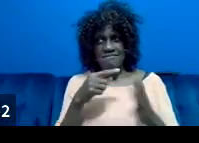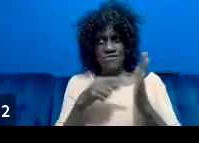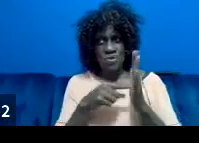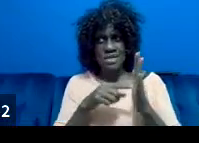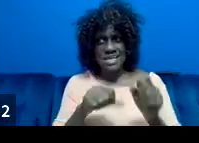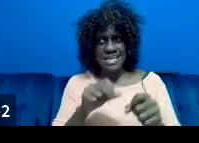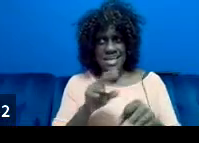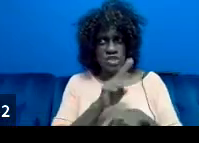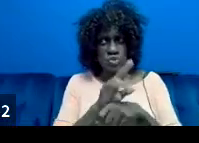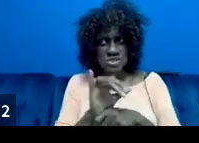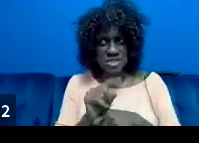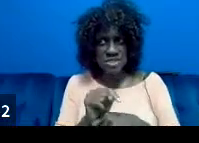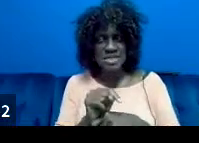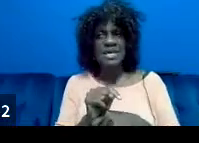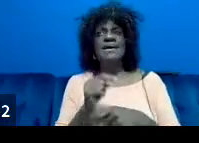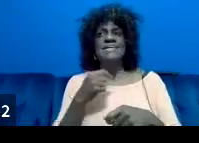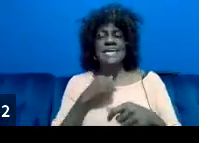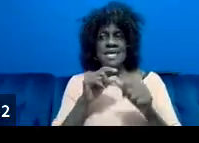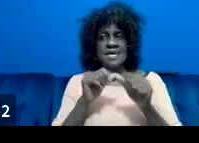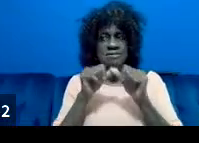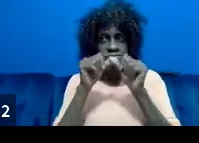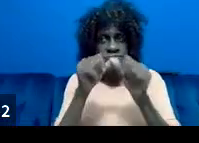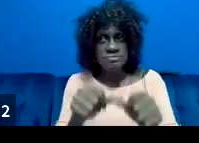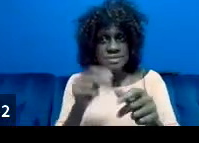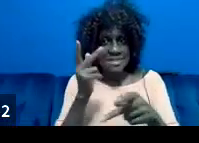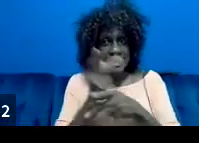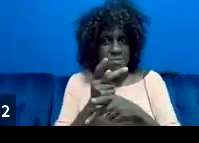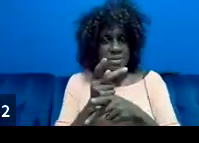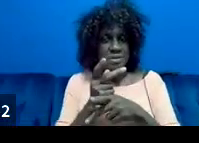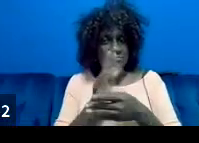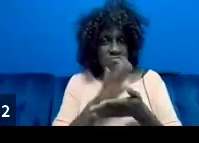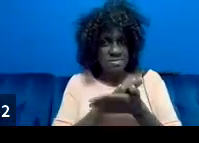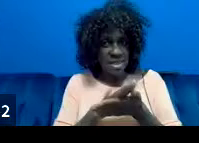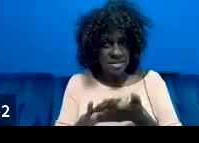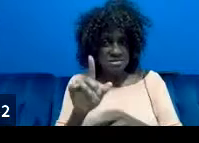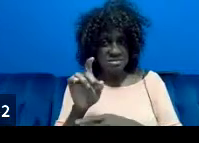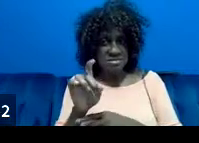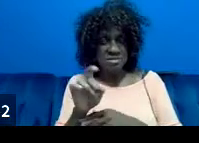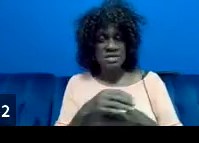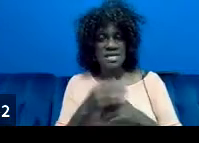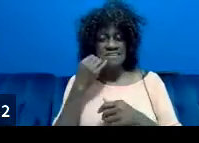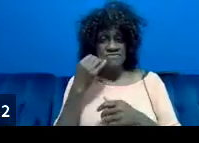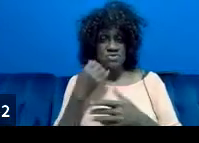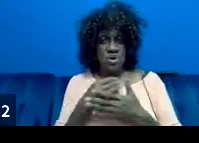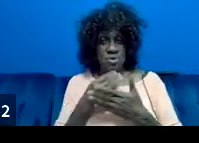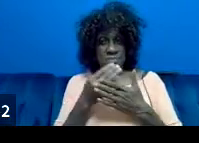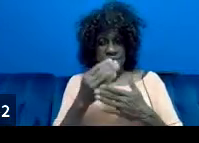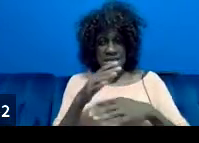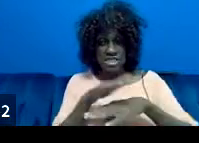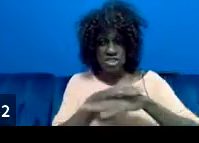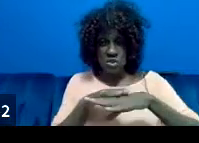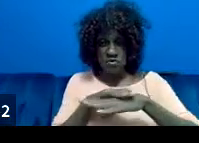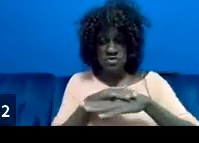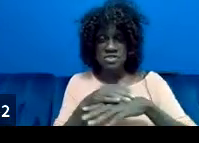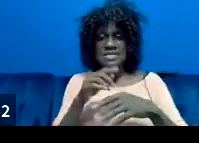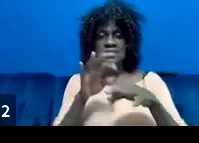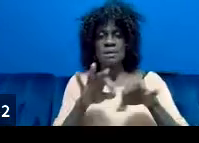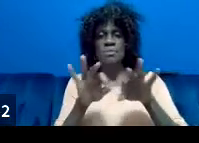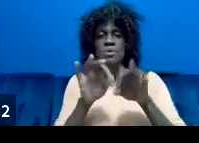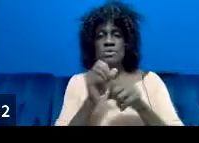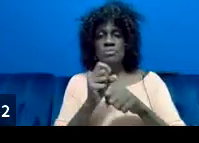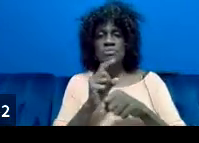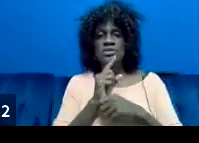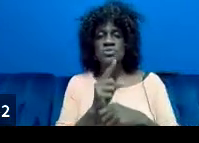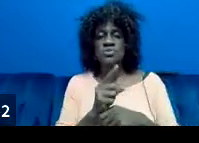it? Is it something I can maintain? If you're going to get a surface, I think it's important that you make sure that you